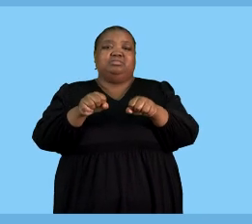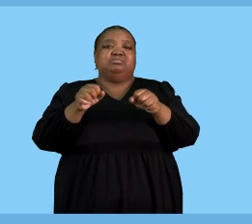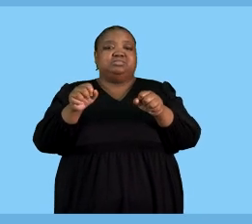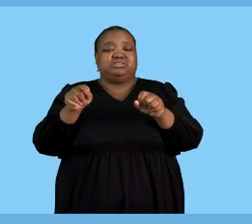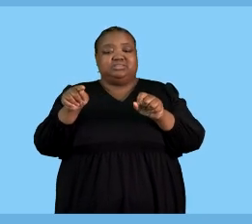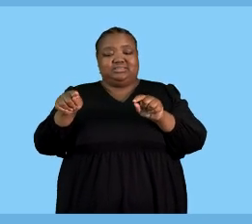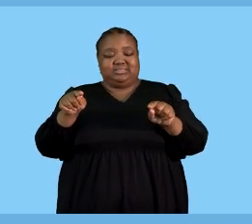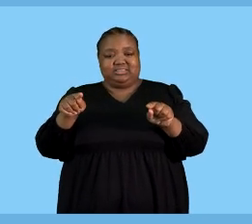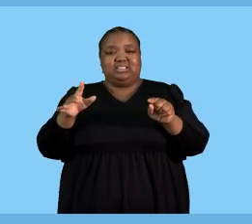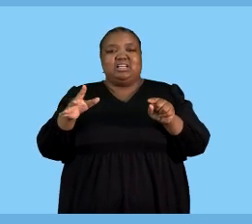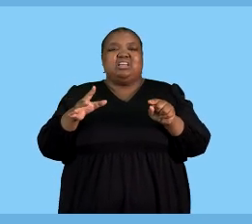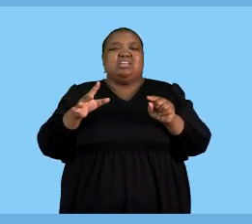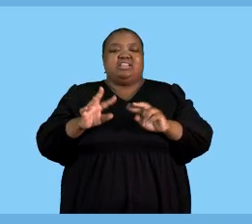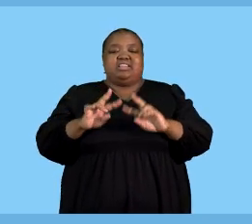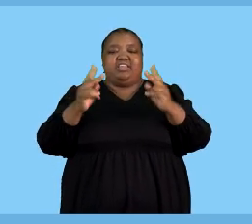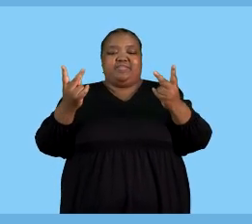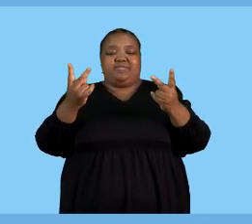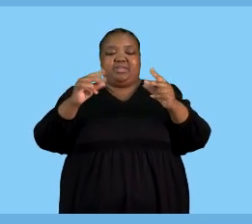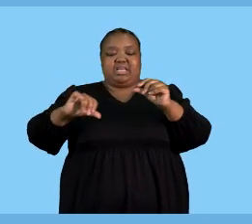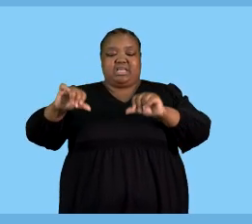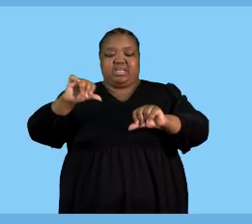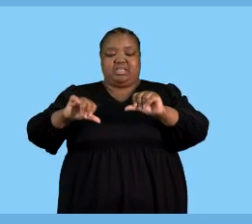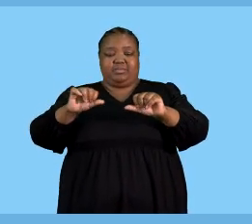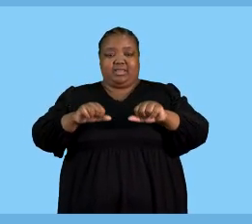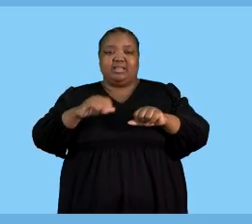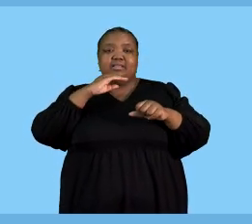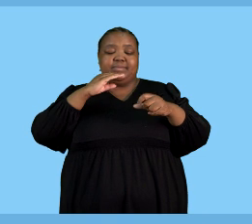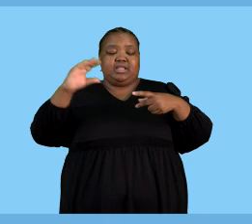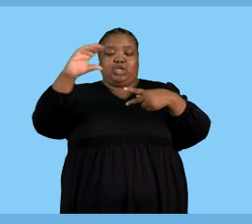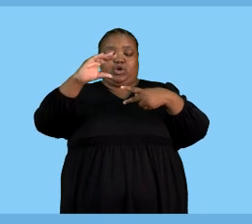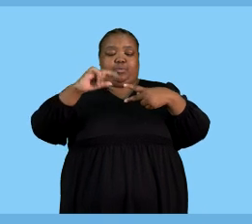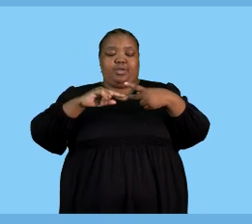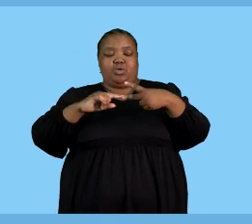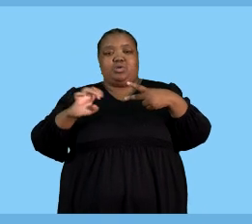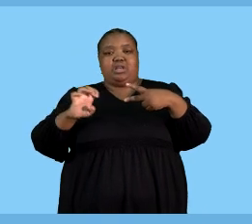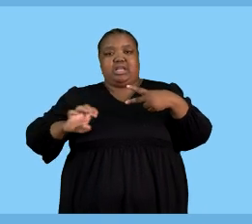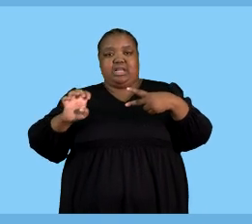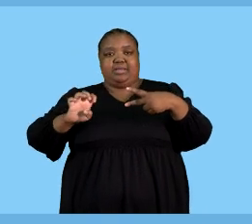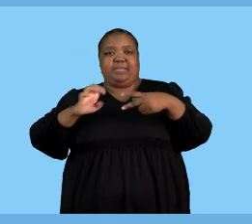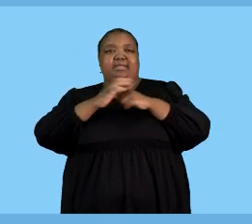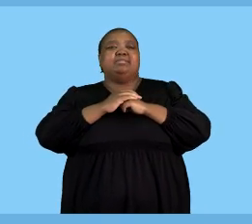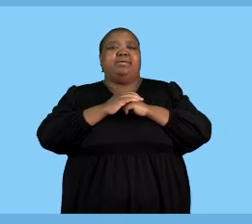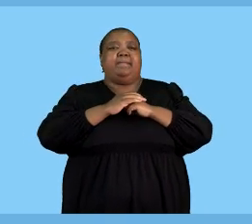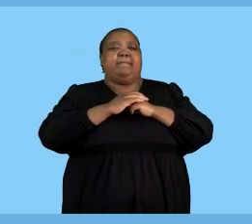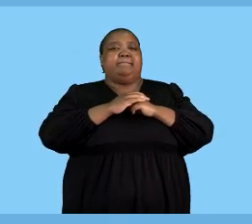ones, they are made from two different substances. So therefore, this is a compound, and that's an element.